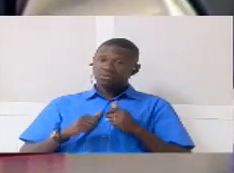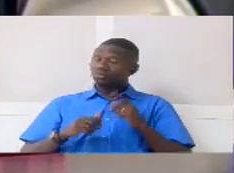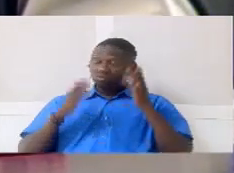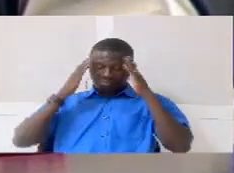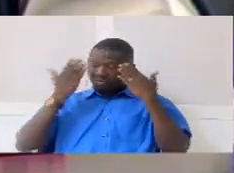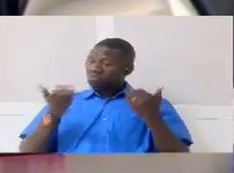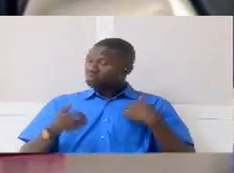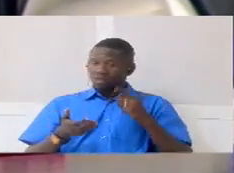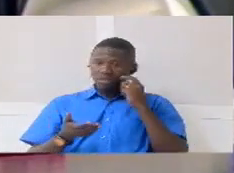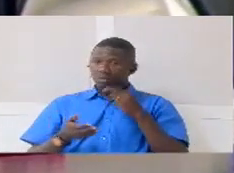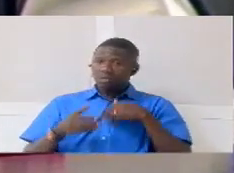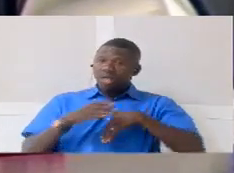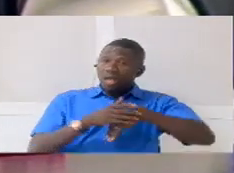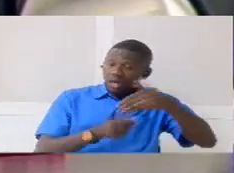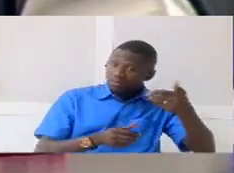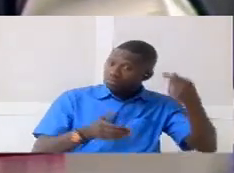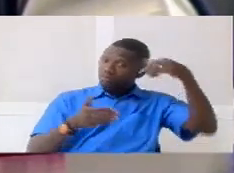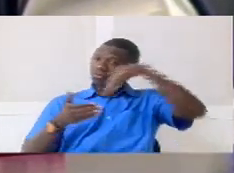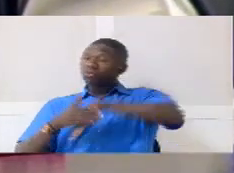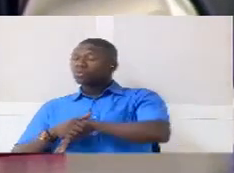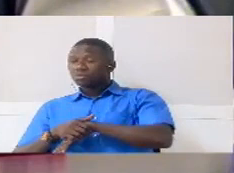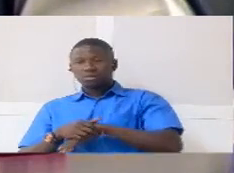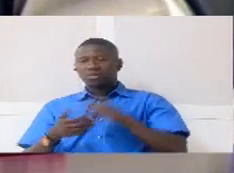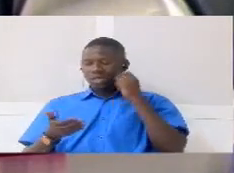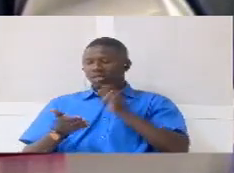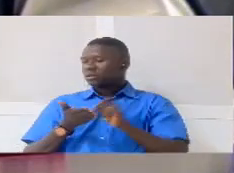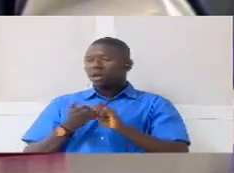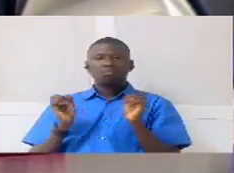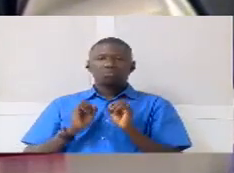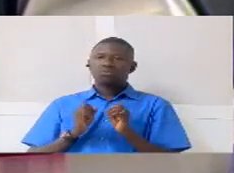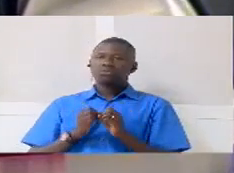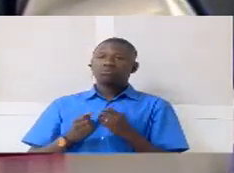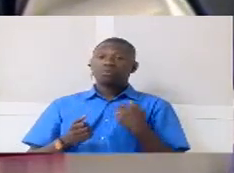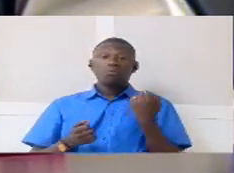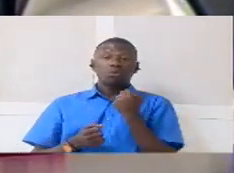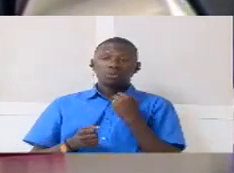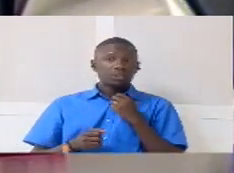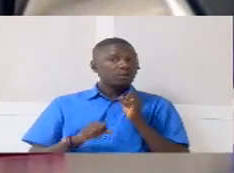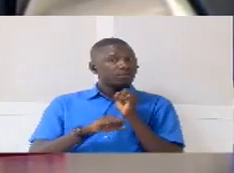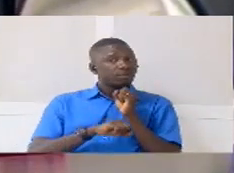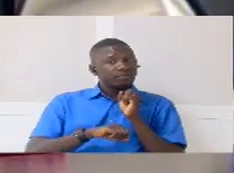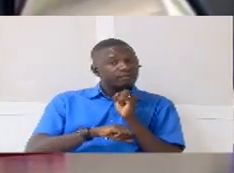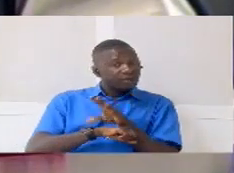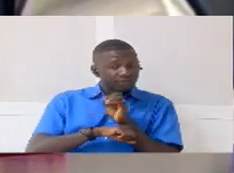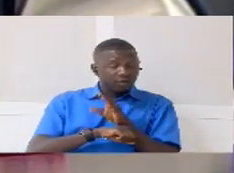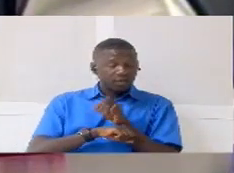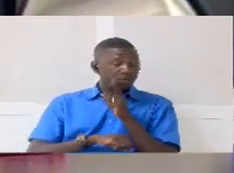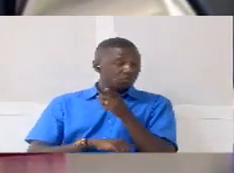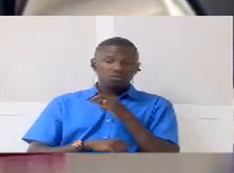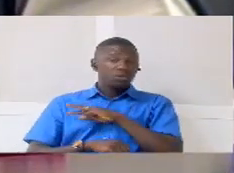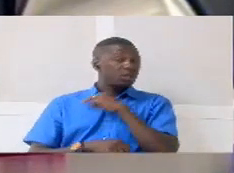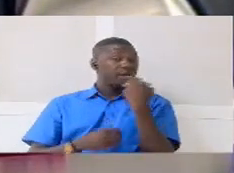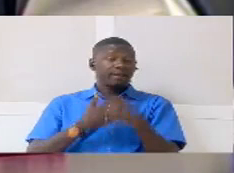safe it could be but ni wo kamale kane kanko ikane safe. It could be because when